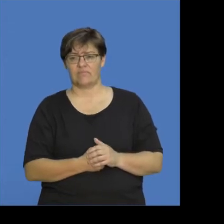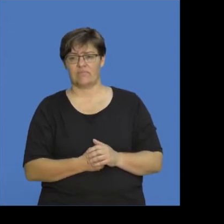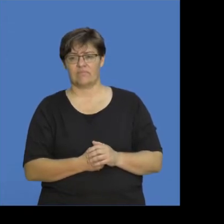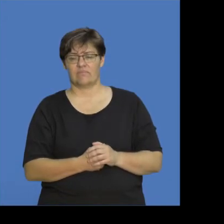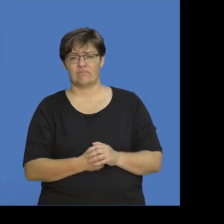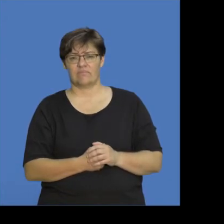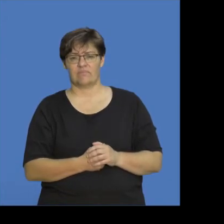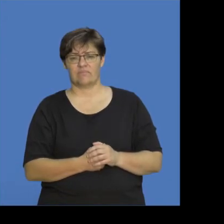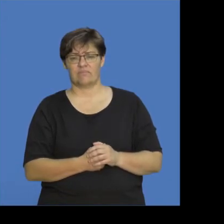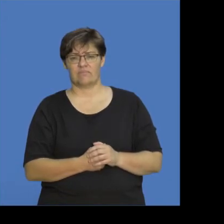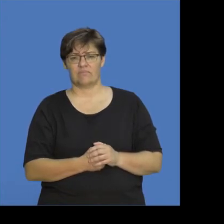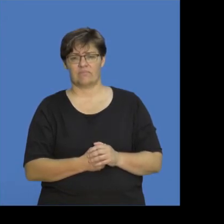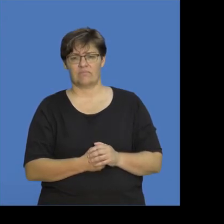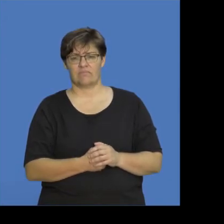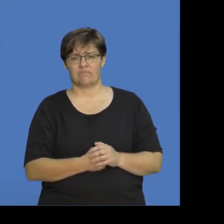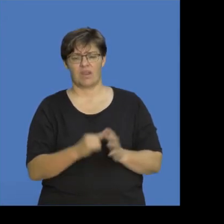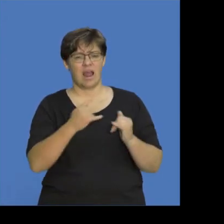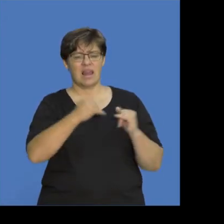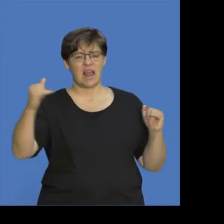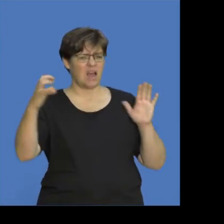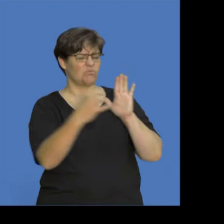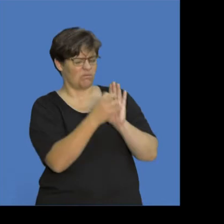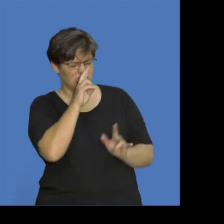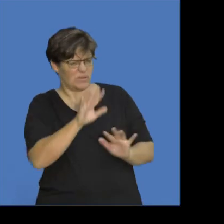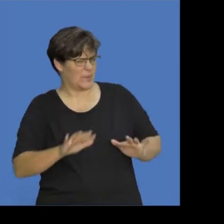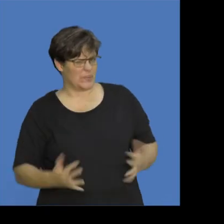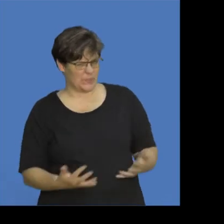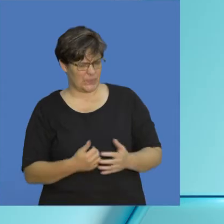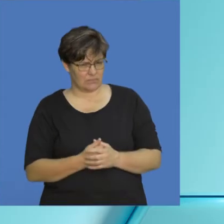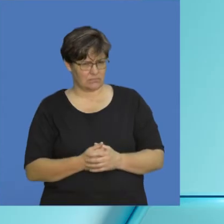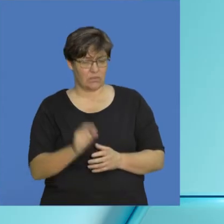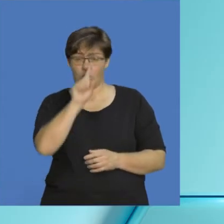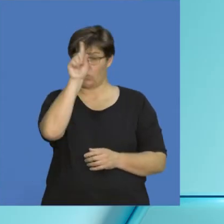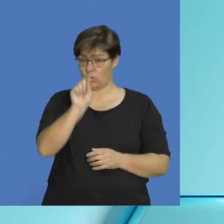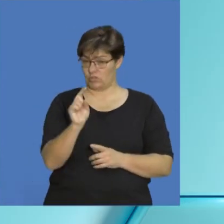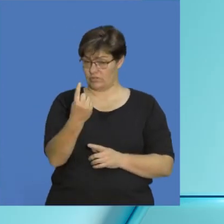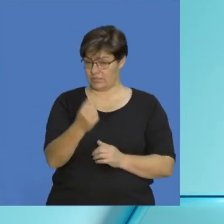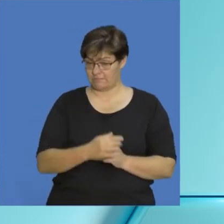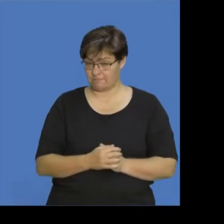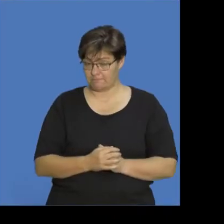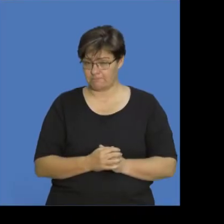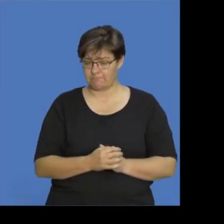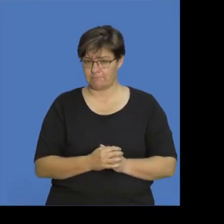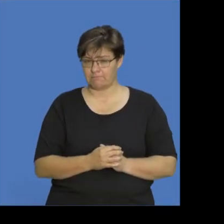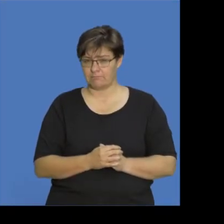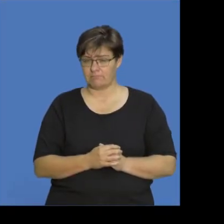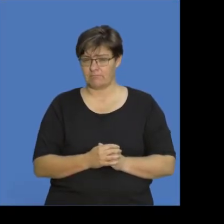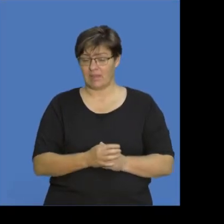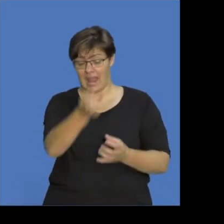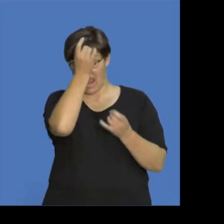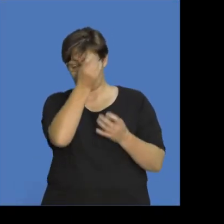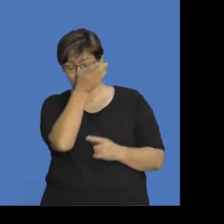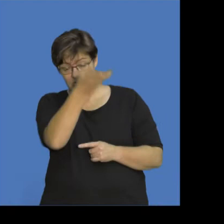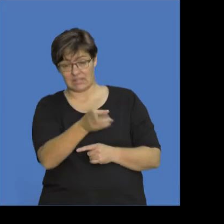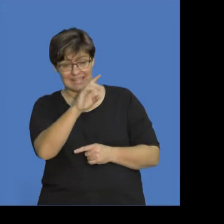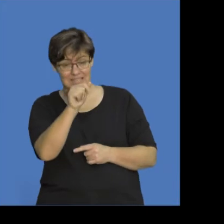Okay. How do we look at the line graph? Okay, let's look at the question.